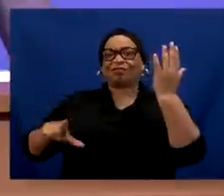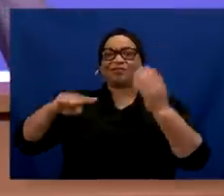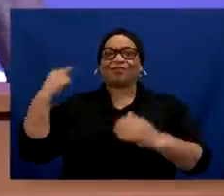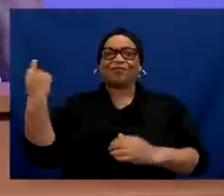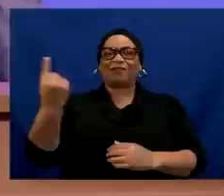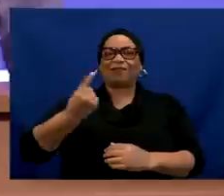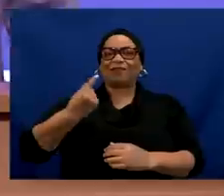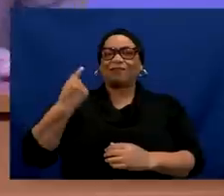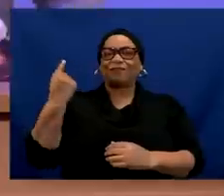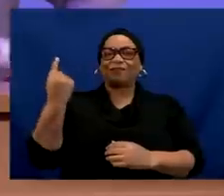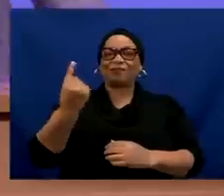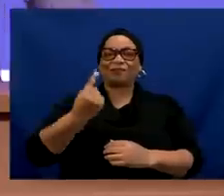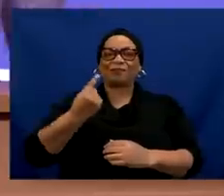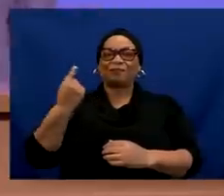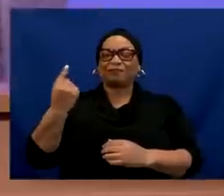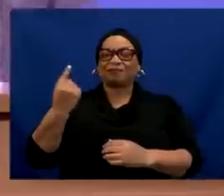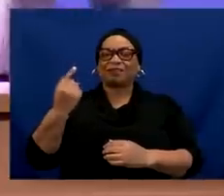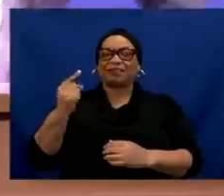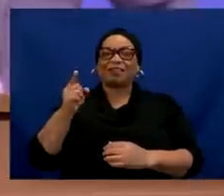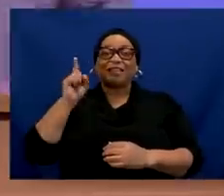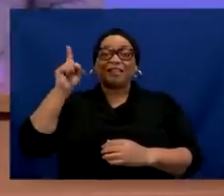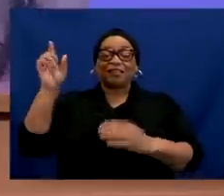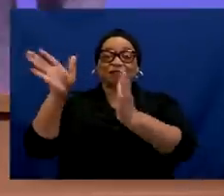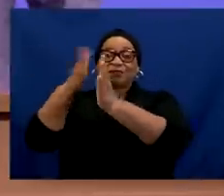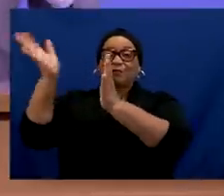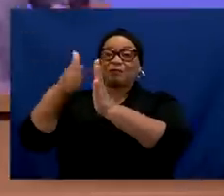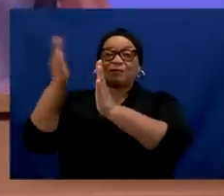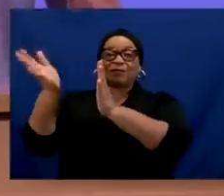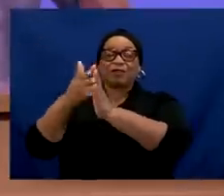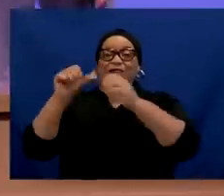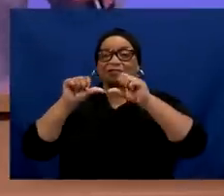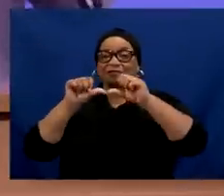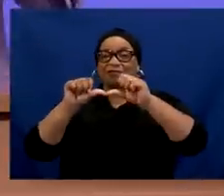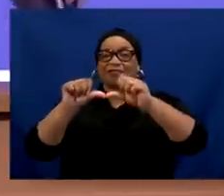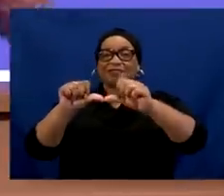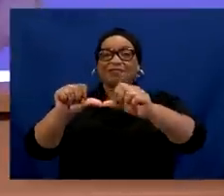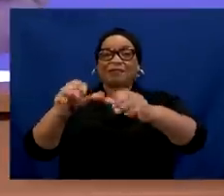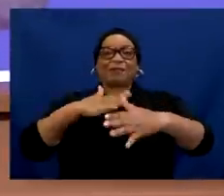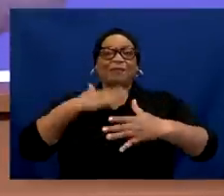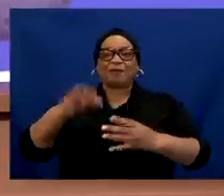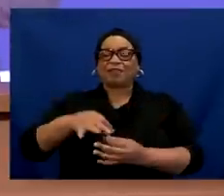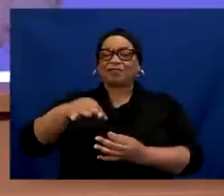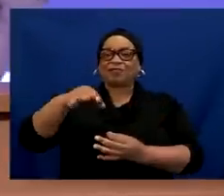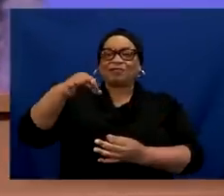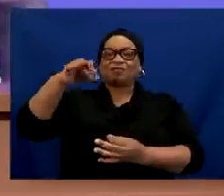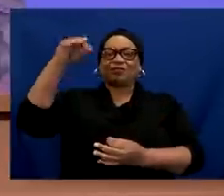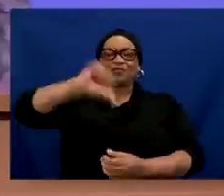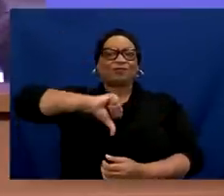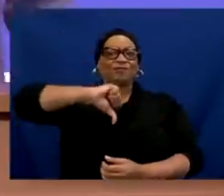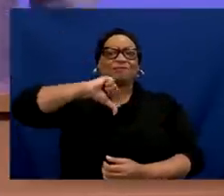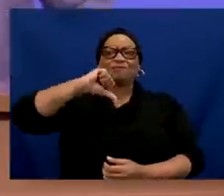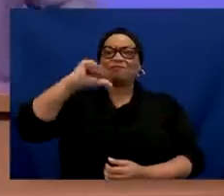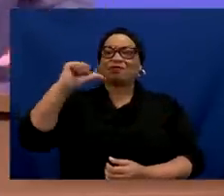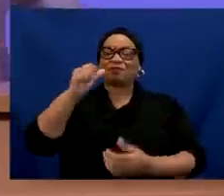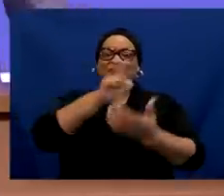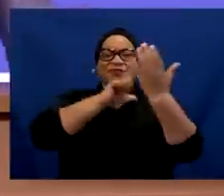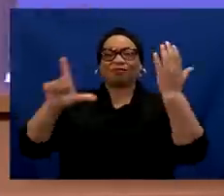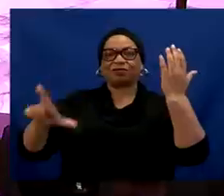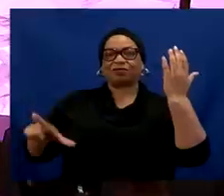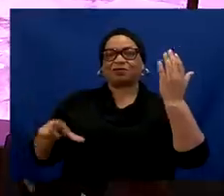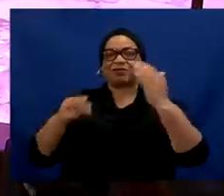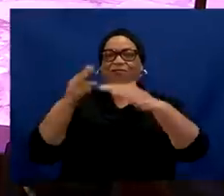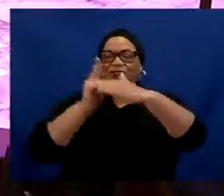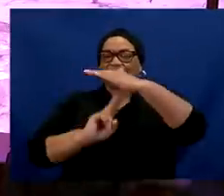times. His praise shall continually be in my mouth. My soul shall make a boast in the Lord. The humble shall